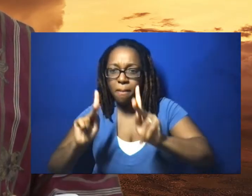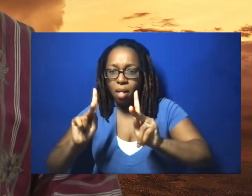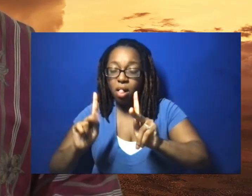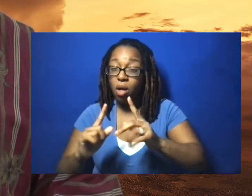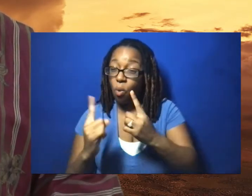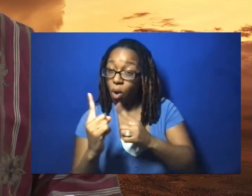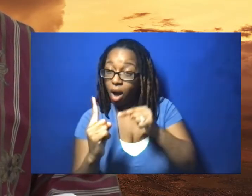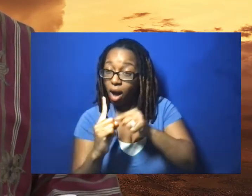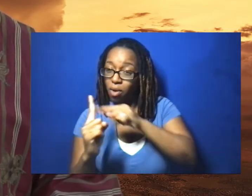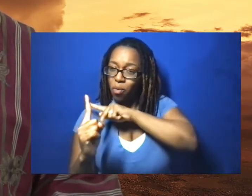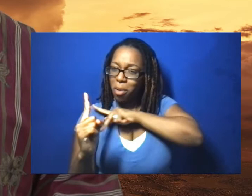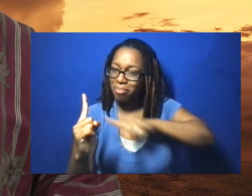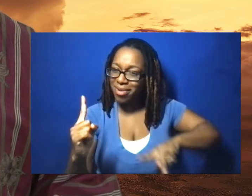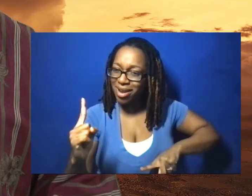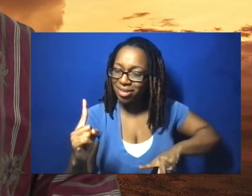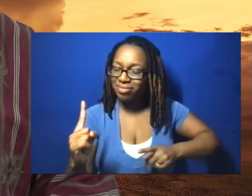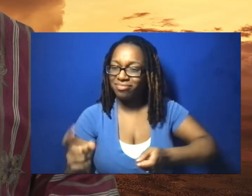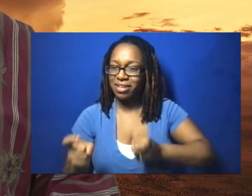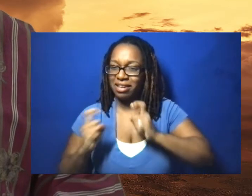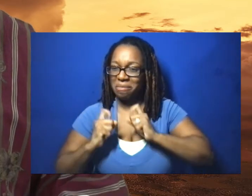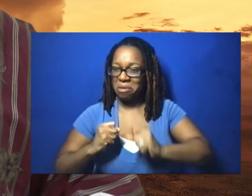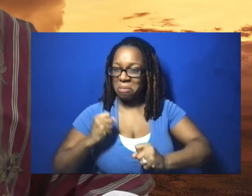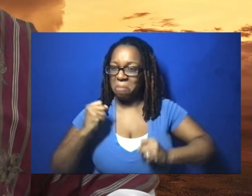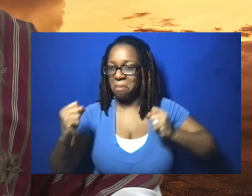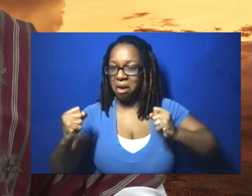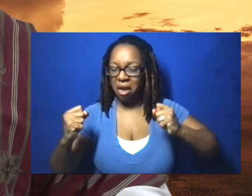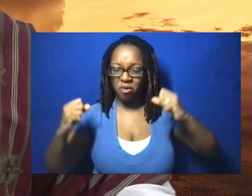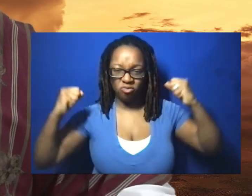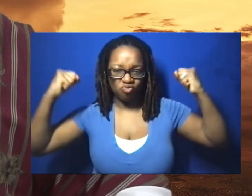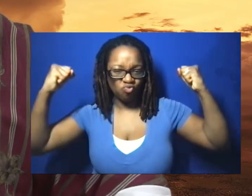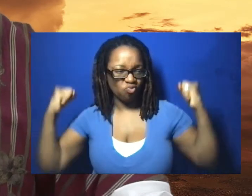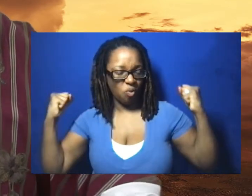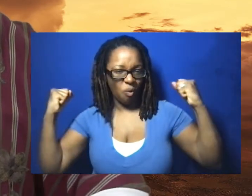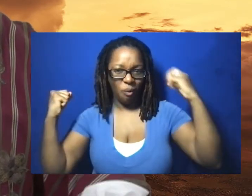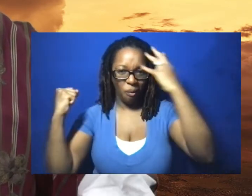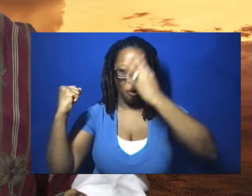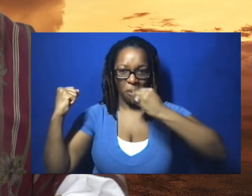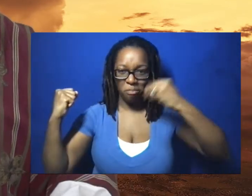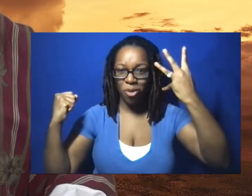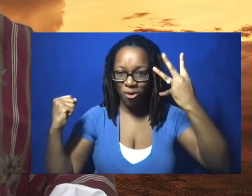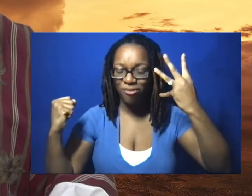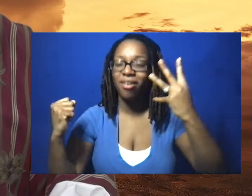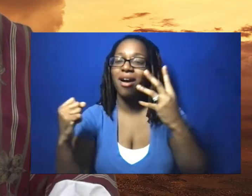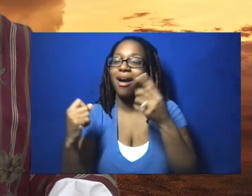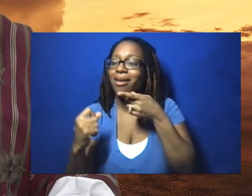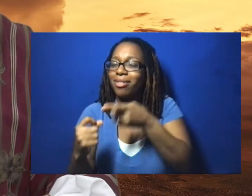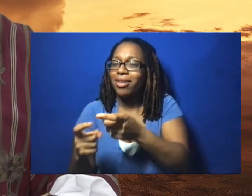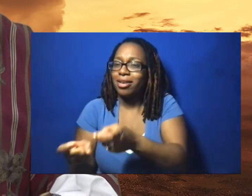made me strong. She made me beautiful. And they all gave me their